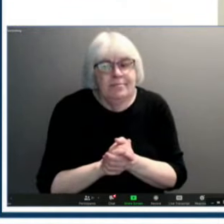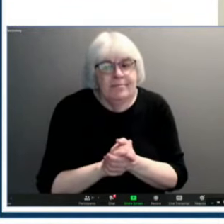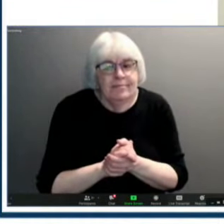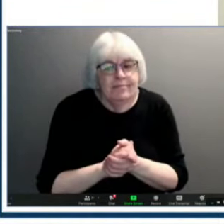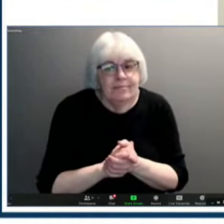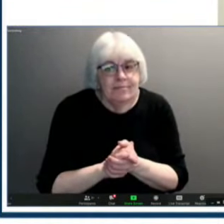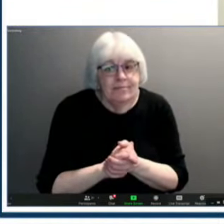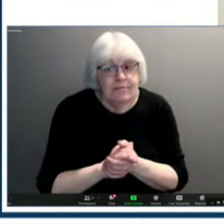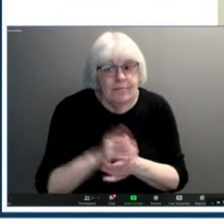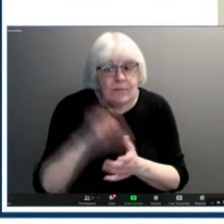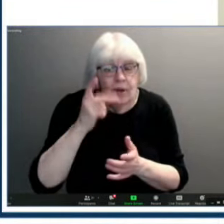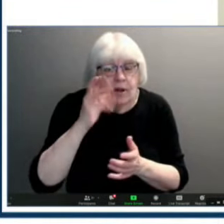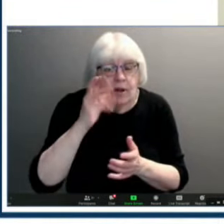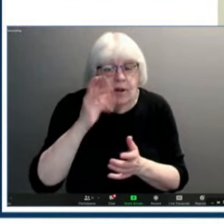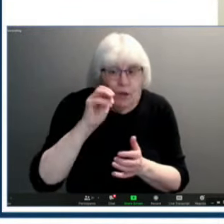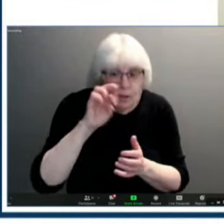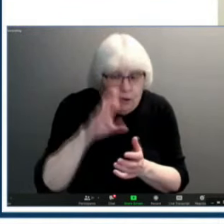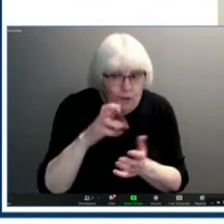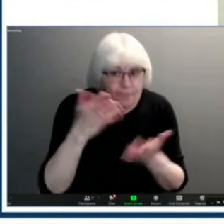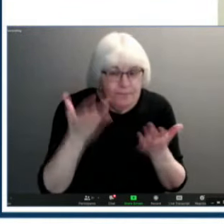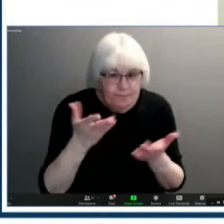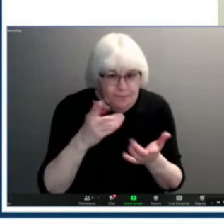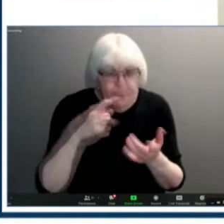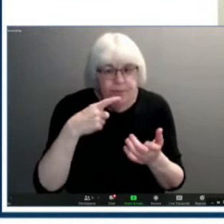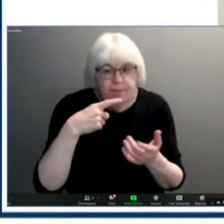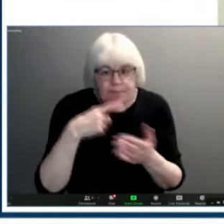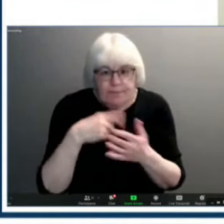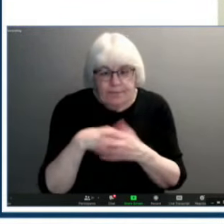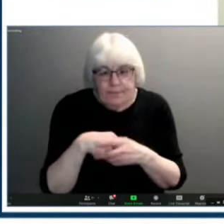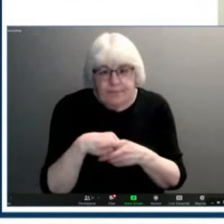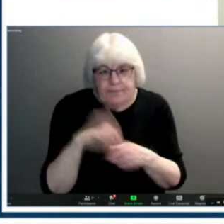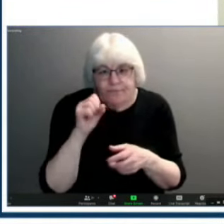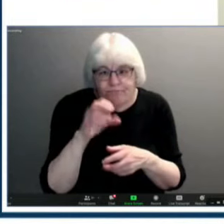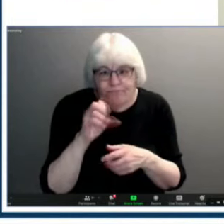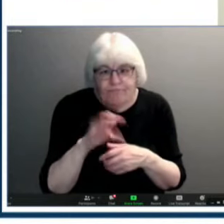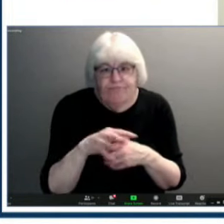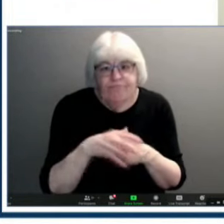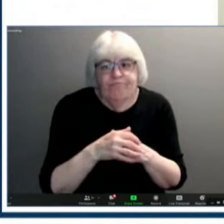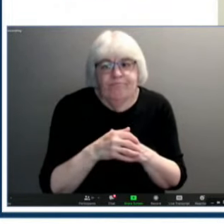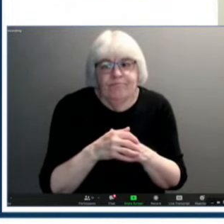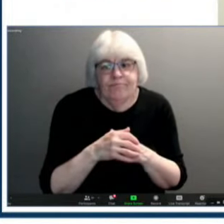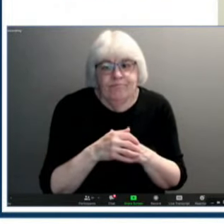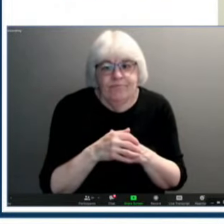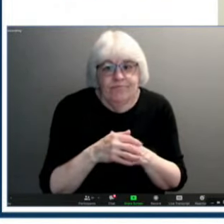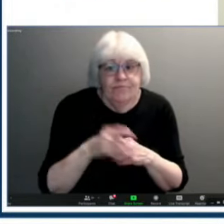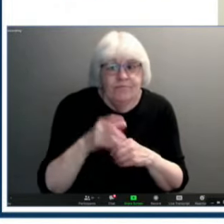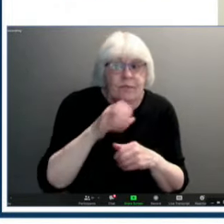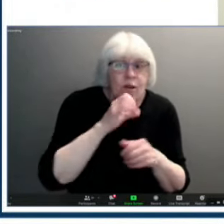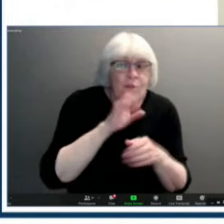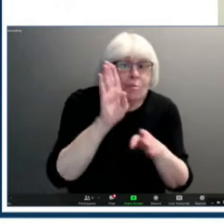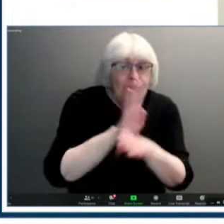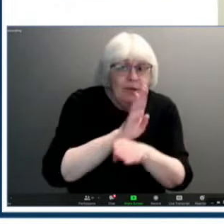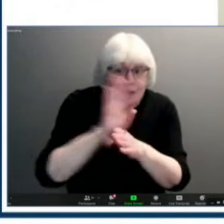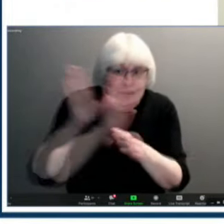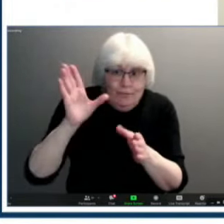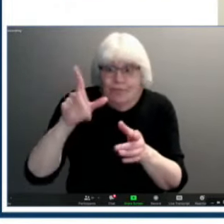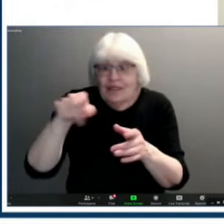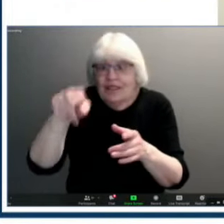We talked about the supports for businesses. We'll look at the supports